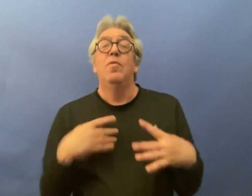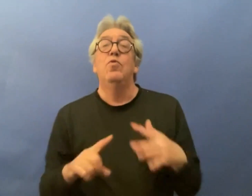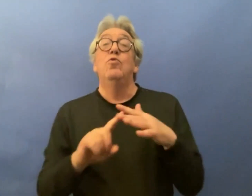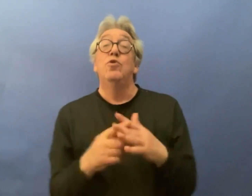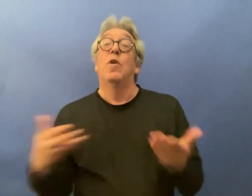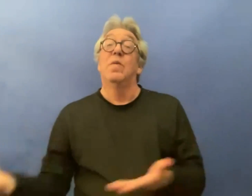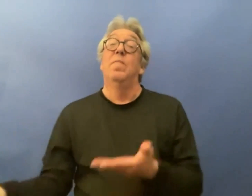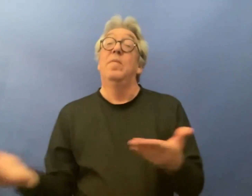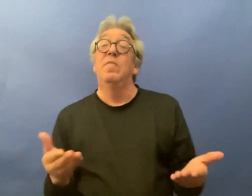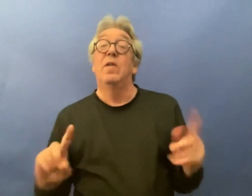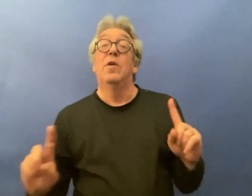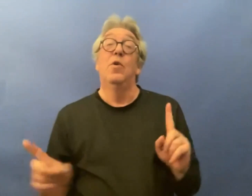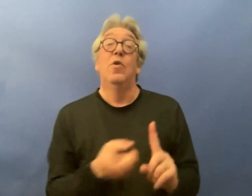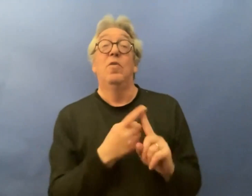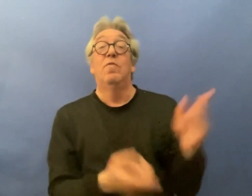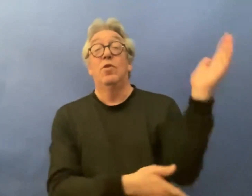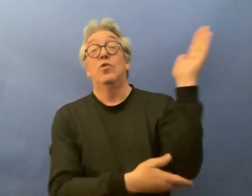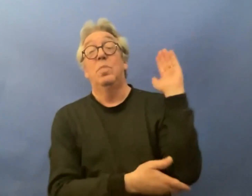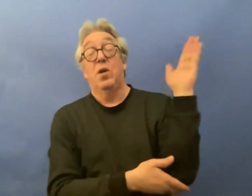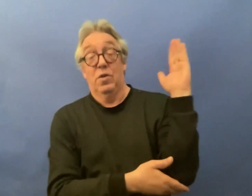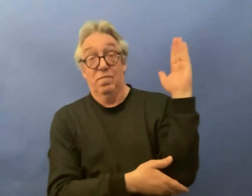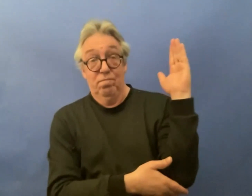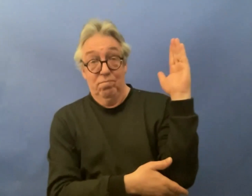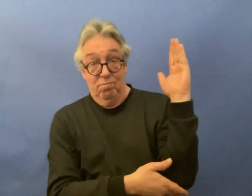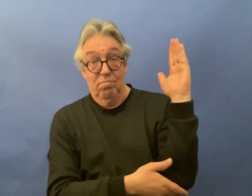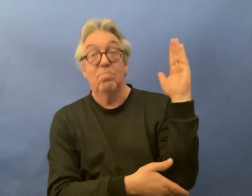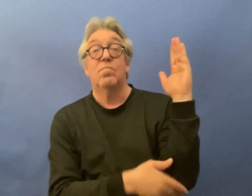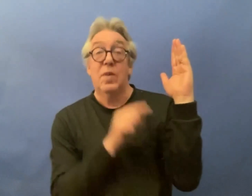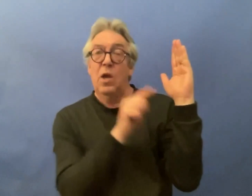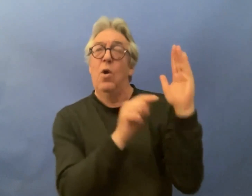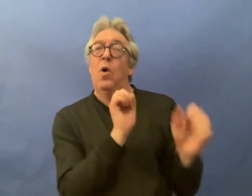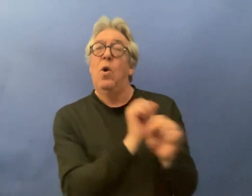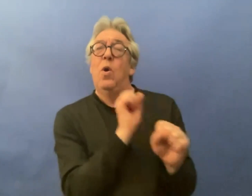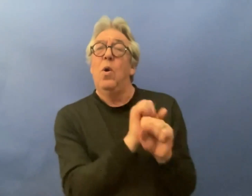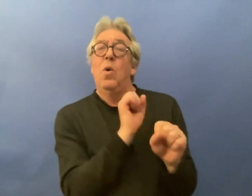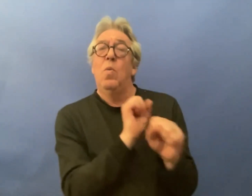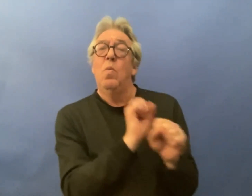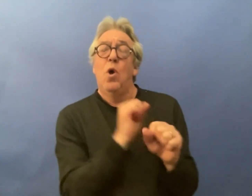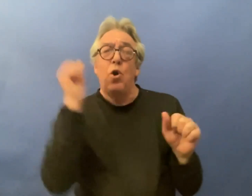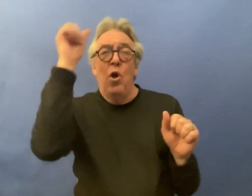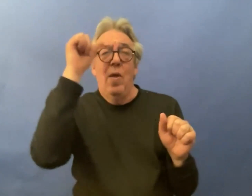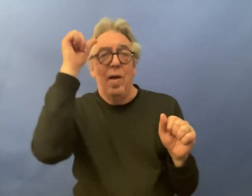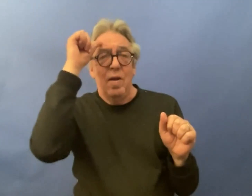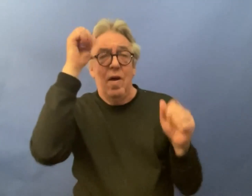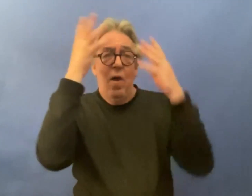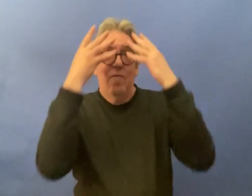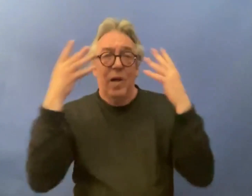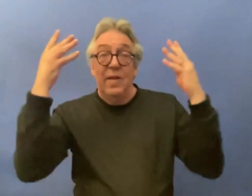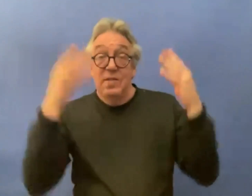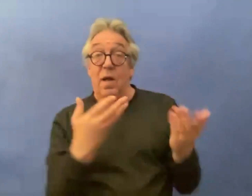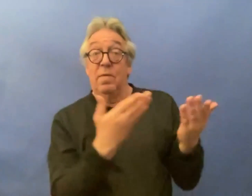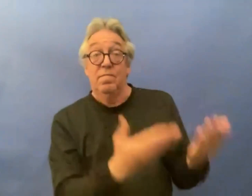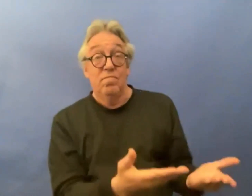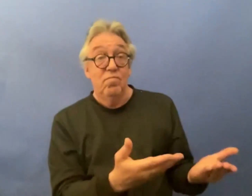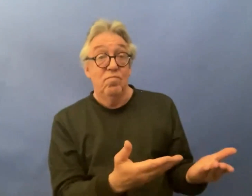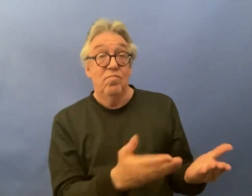inviting Makabe to share about their work in Afghanistan. So Makabe, you have been in